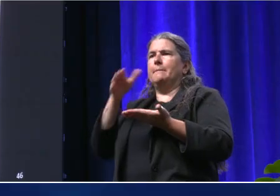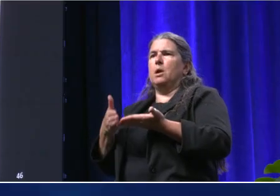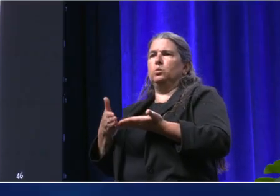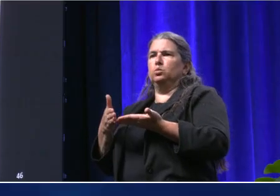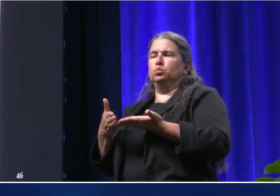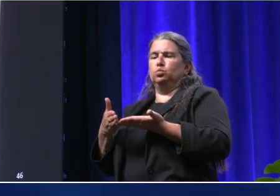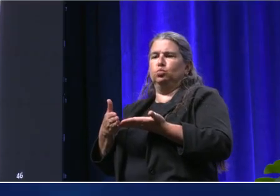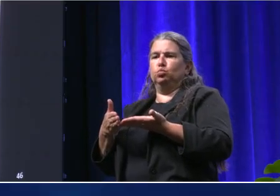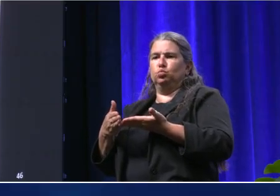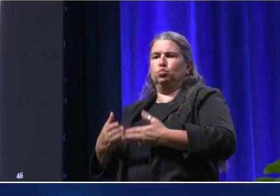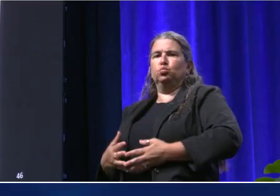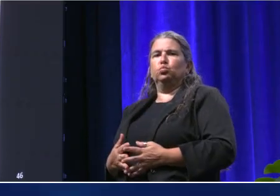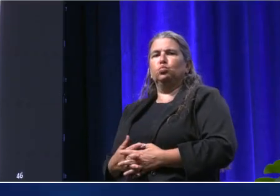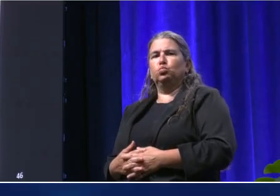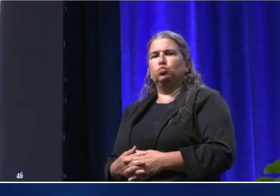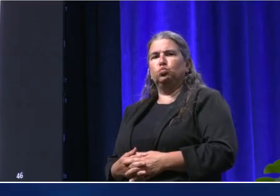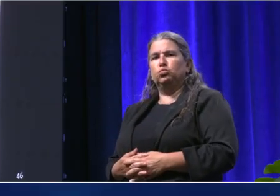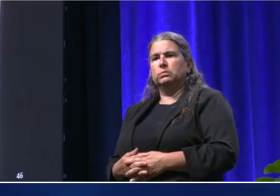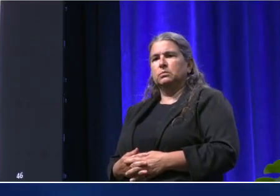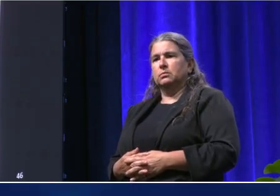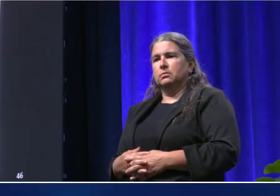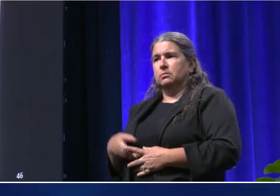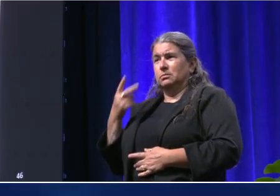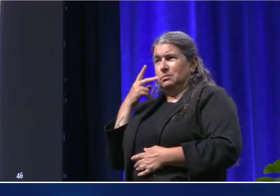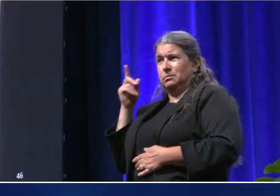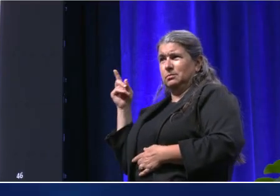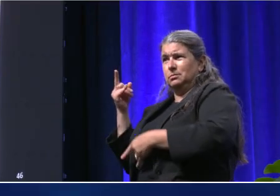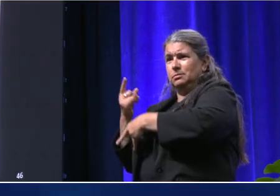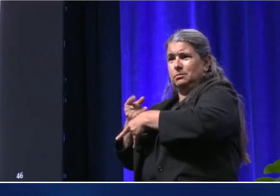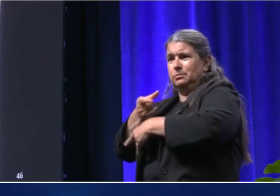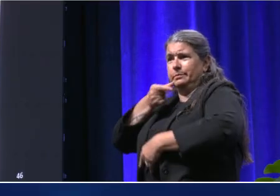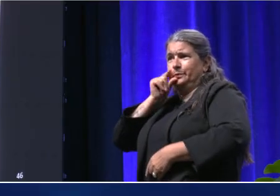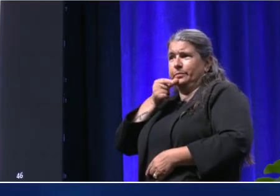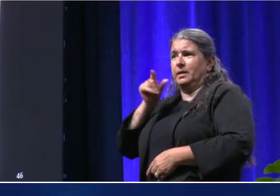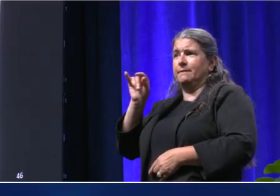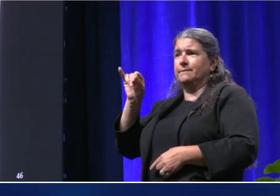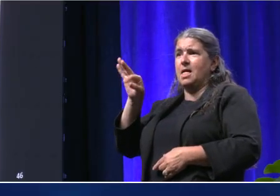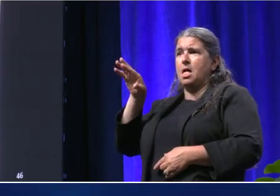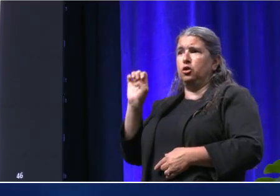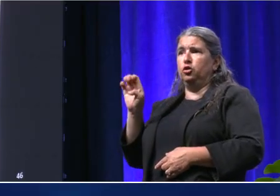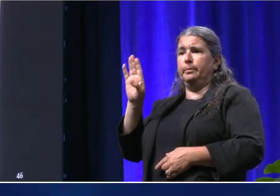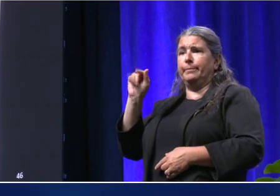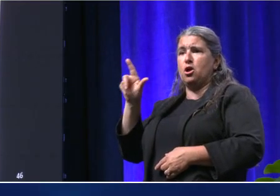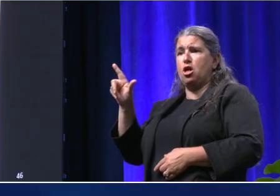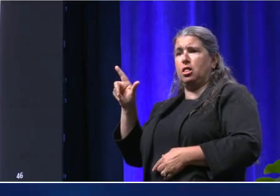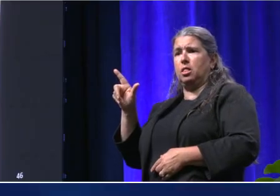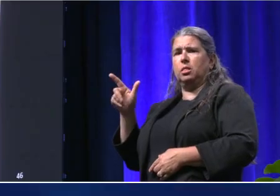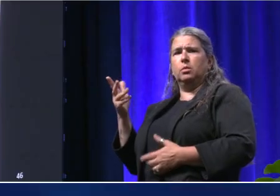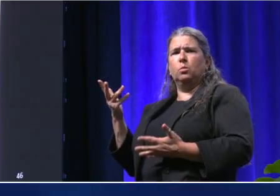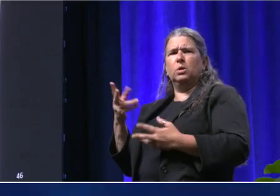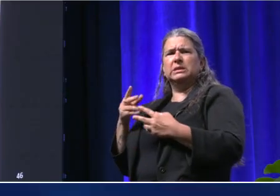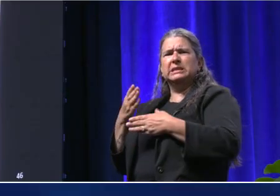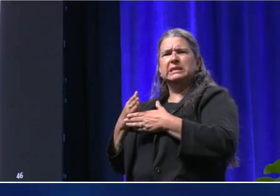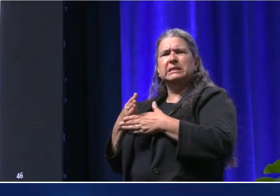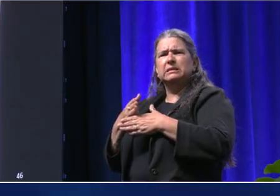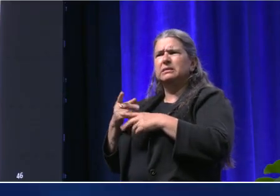so y'all know what Fireball is, right? What's the difference between these?